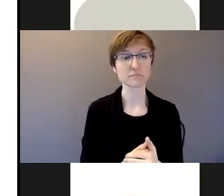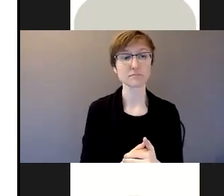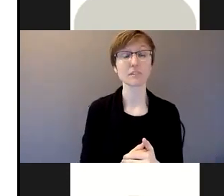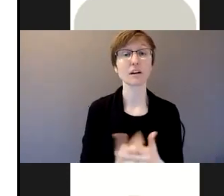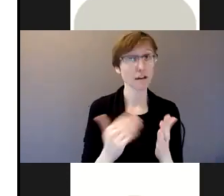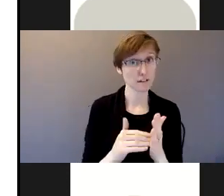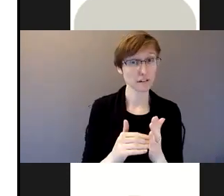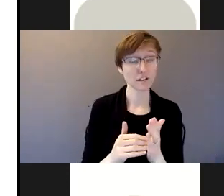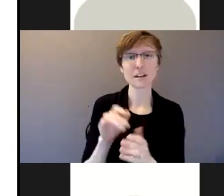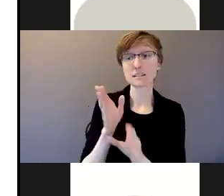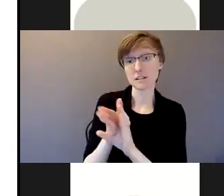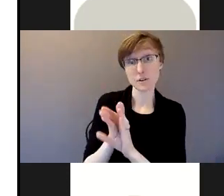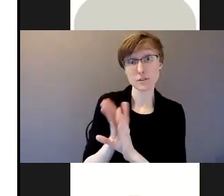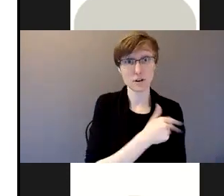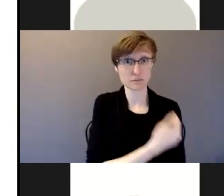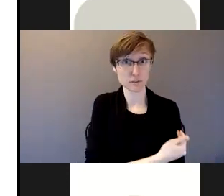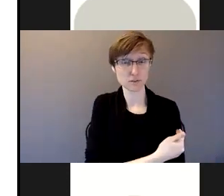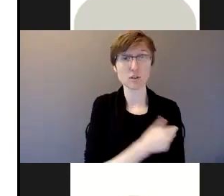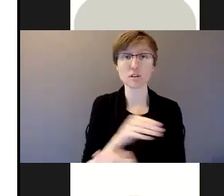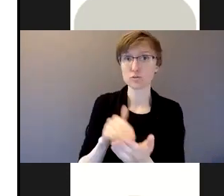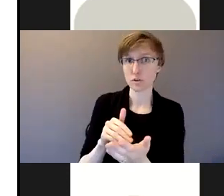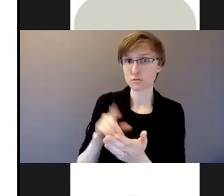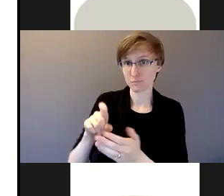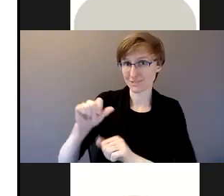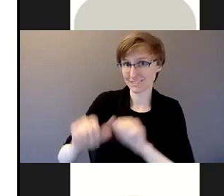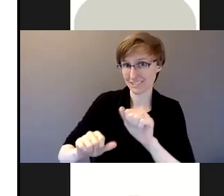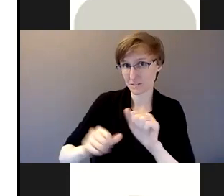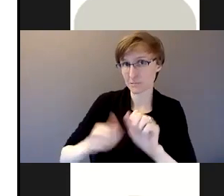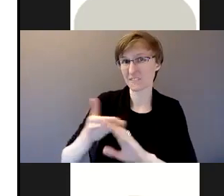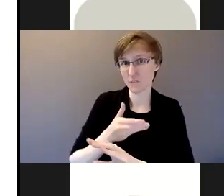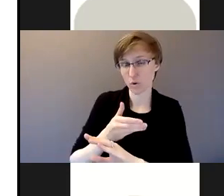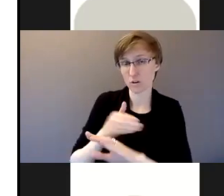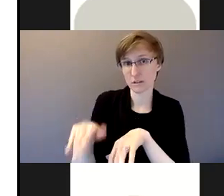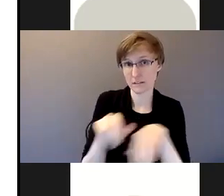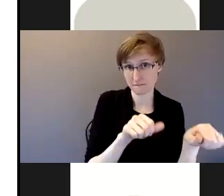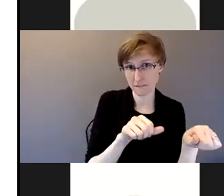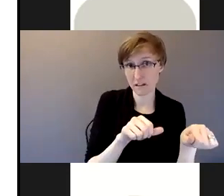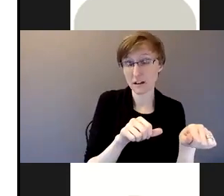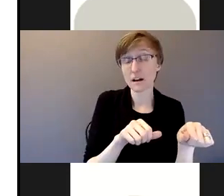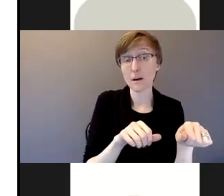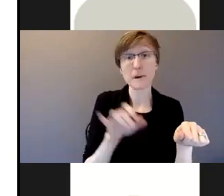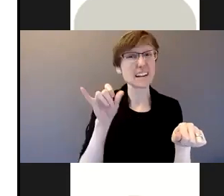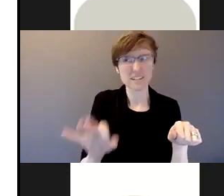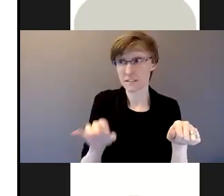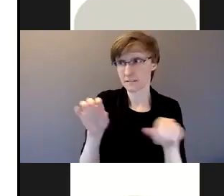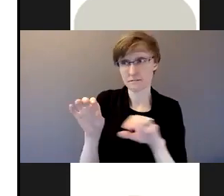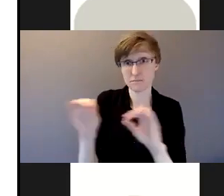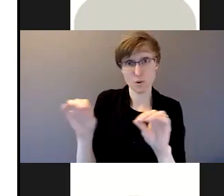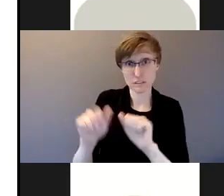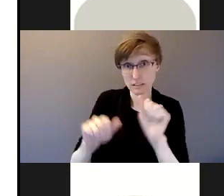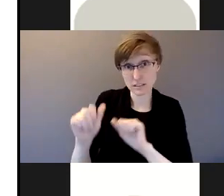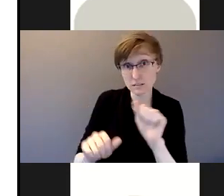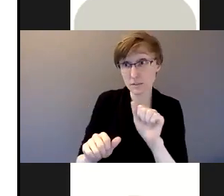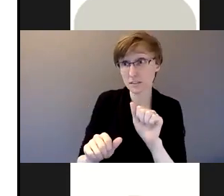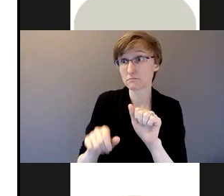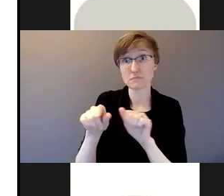hospital before they're discharged, even though they may still be incapable, we lose our authority. So that's really key. I mentioned earlier that the